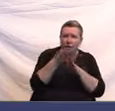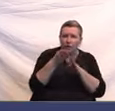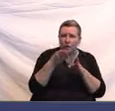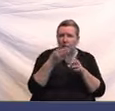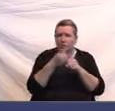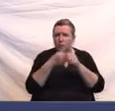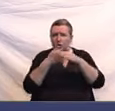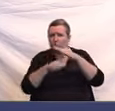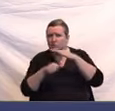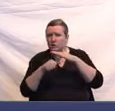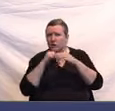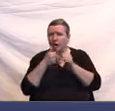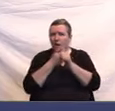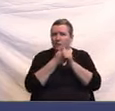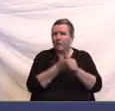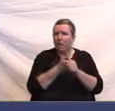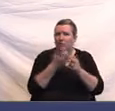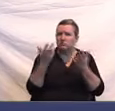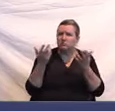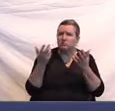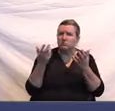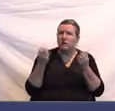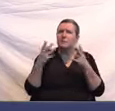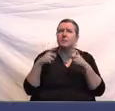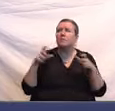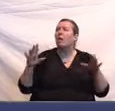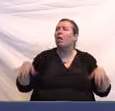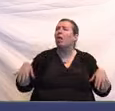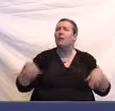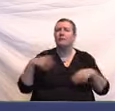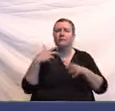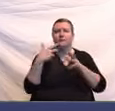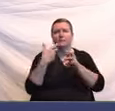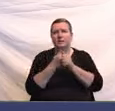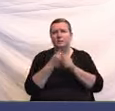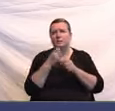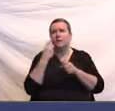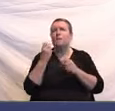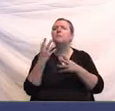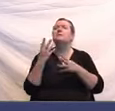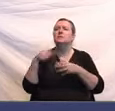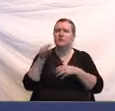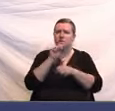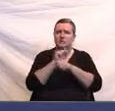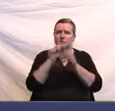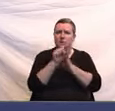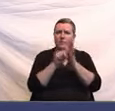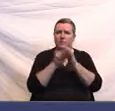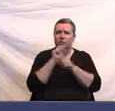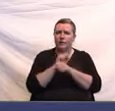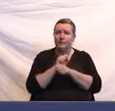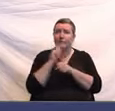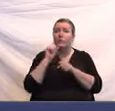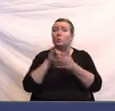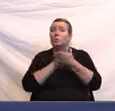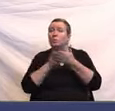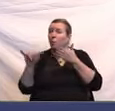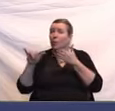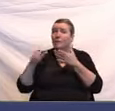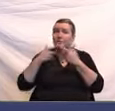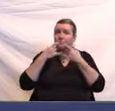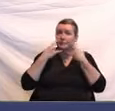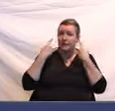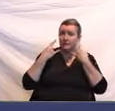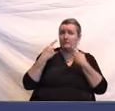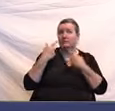of non-compliant workers, and how many people are not vaccinated, state workers? Regarding the New York vaccine and